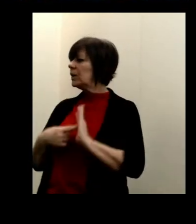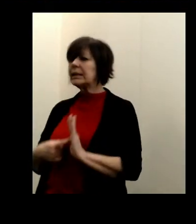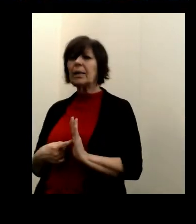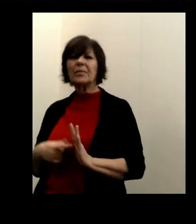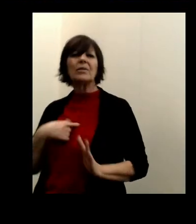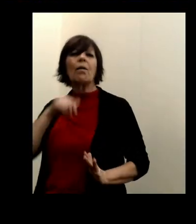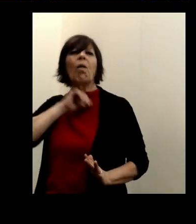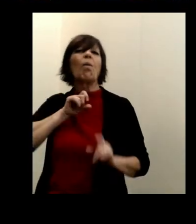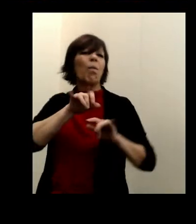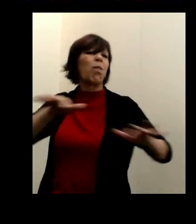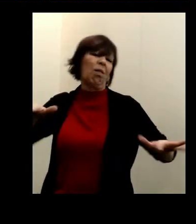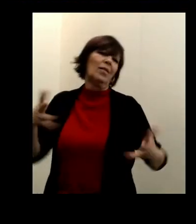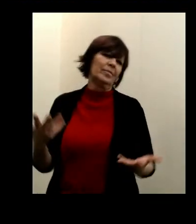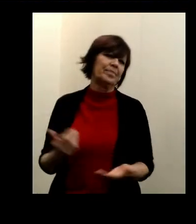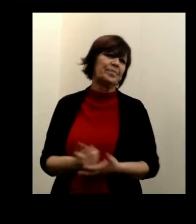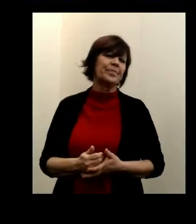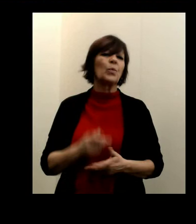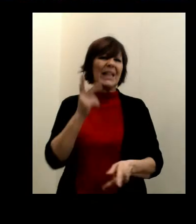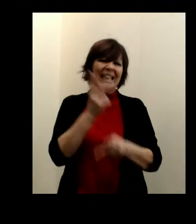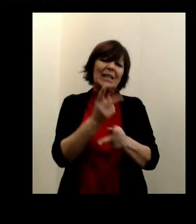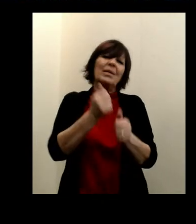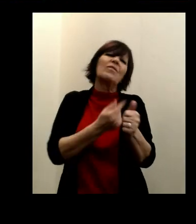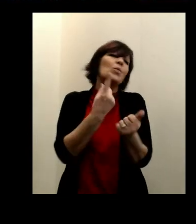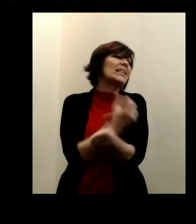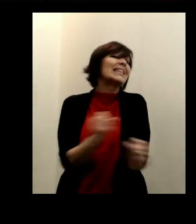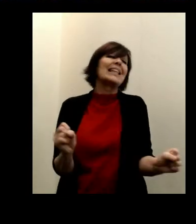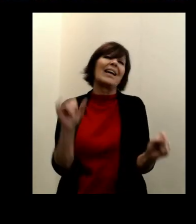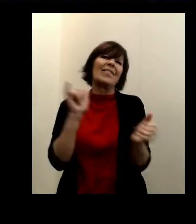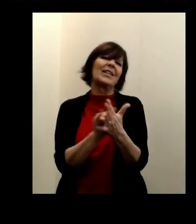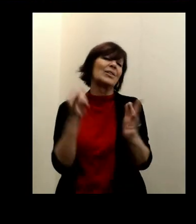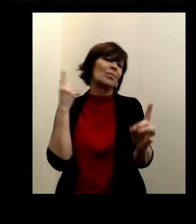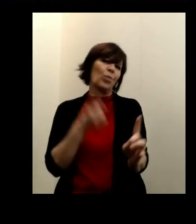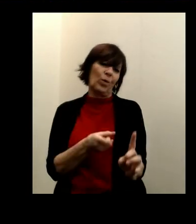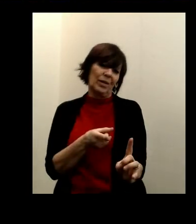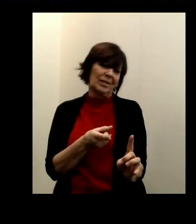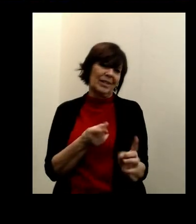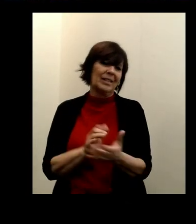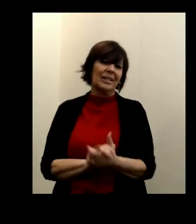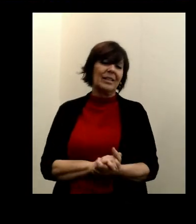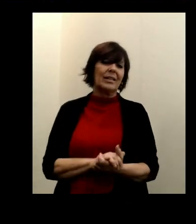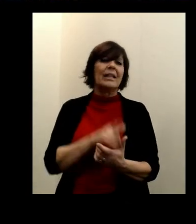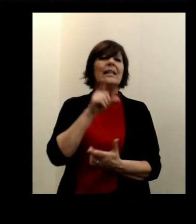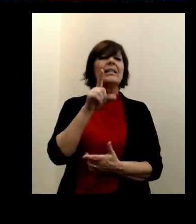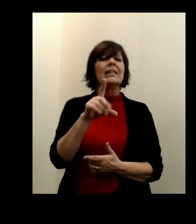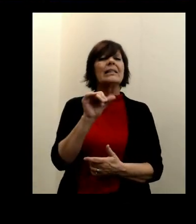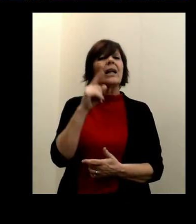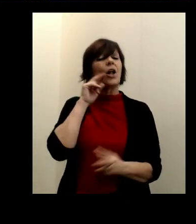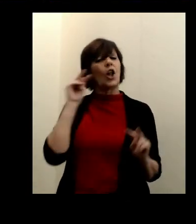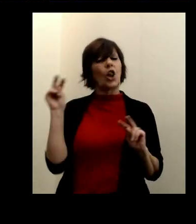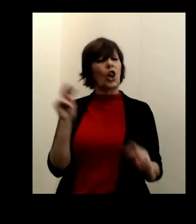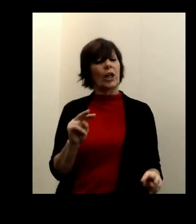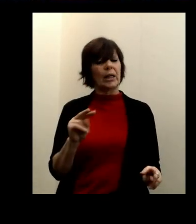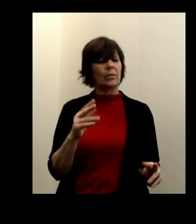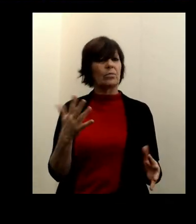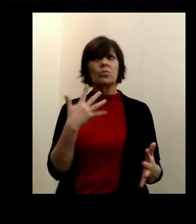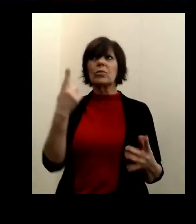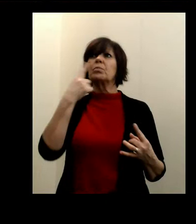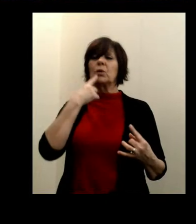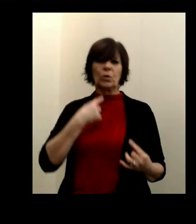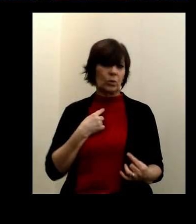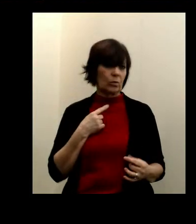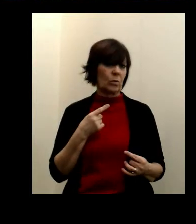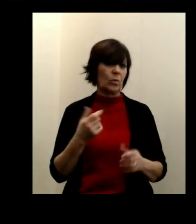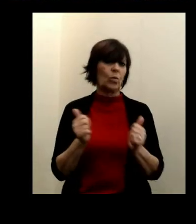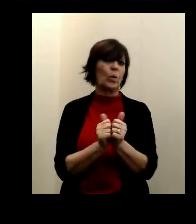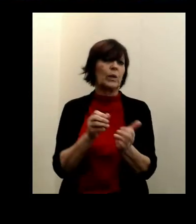asymptomatic. So again, we want to keep everybody safe. So these are data looking at the cases that we have been reported to us